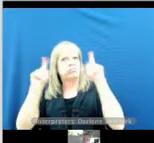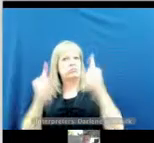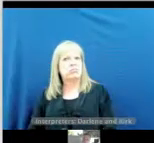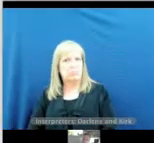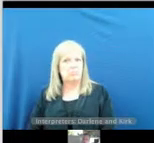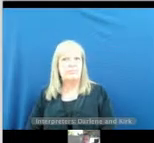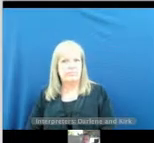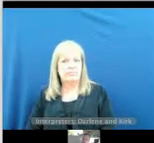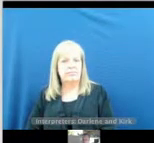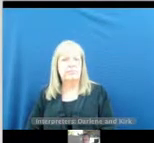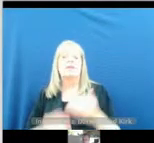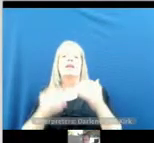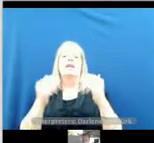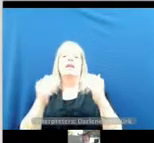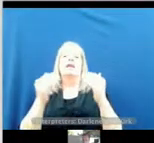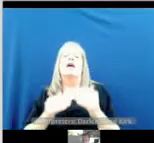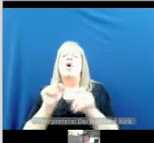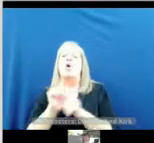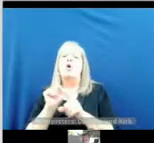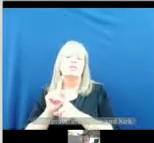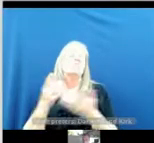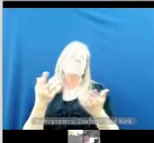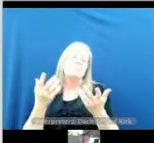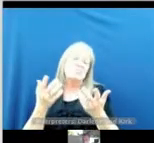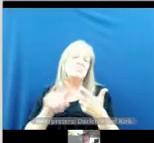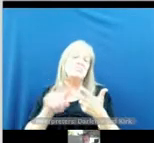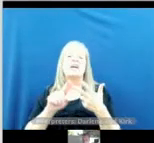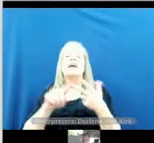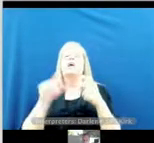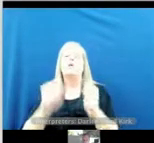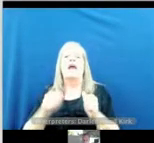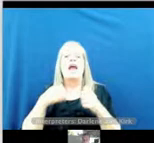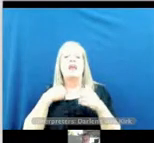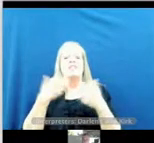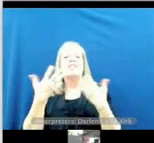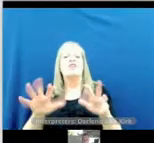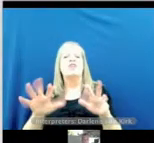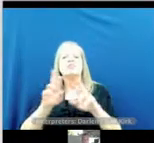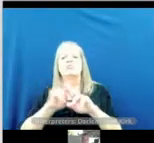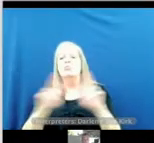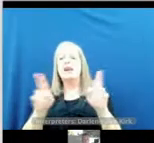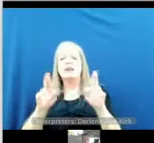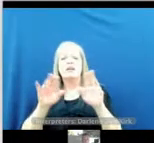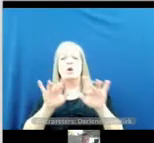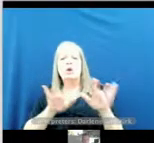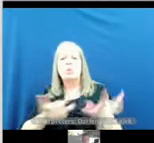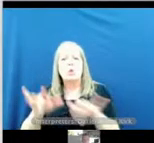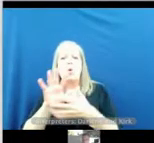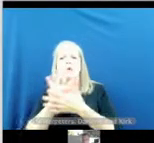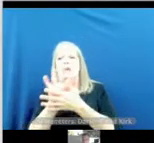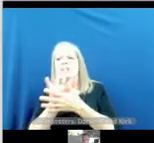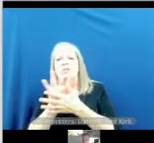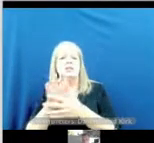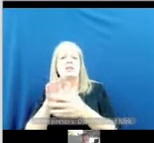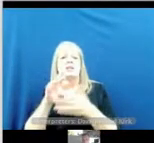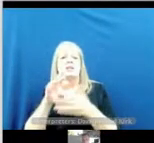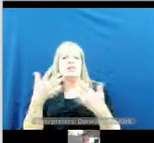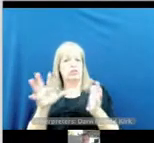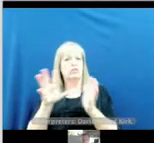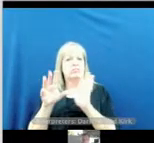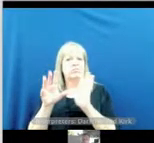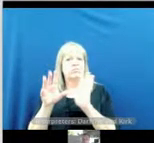Then, of course, there's always recorded presentations that are available, probably that you don't realize. There's actually quite a